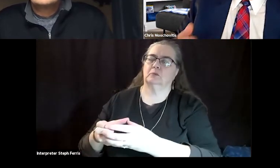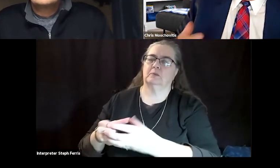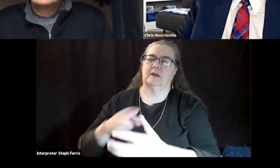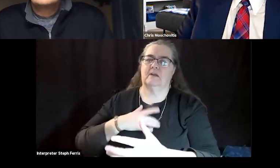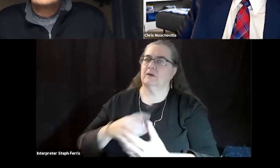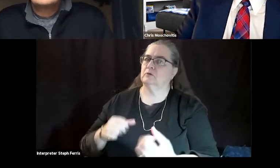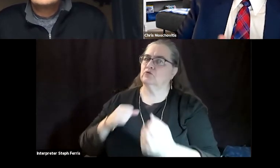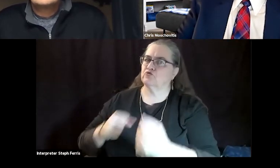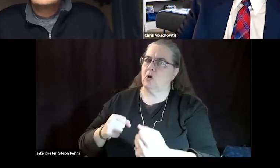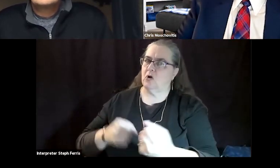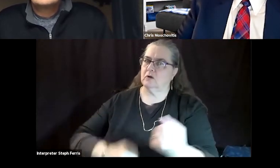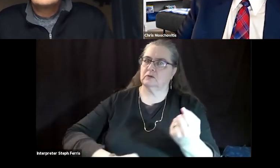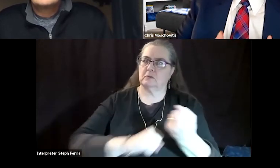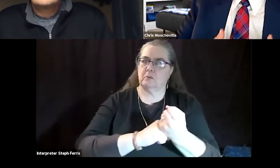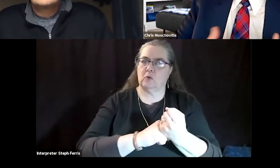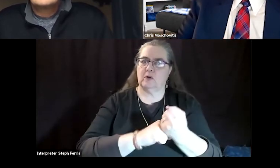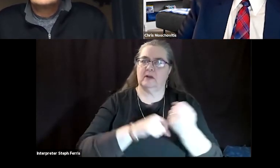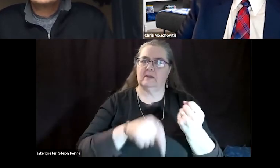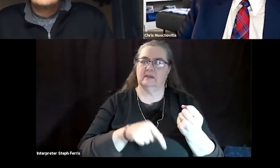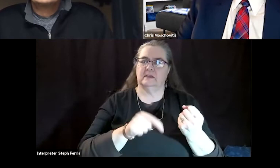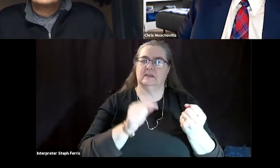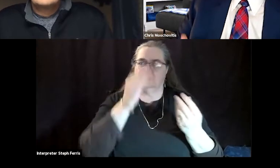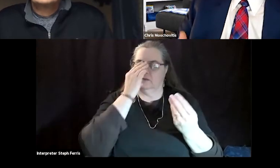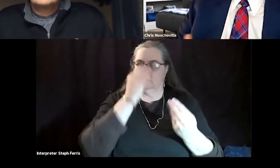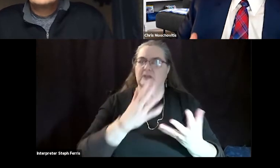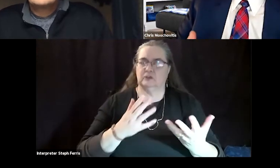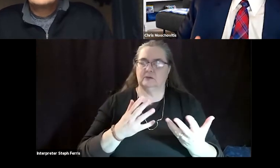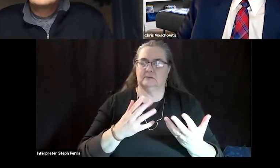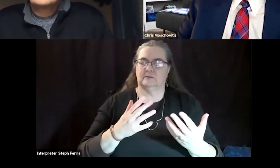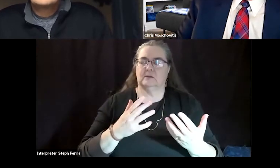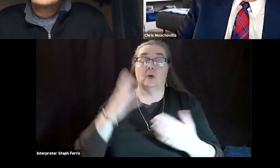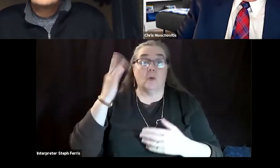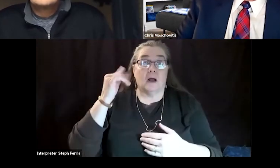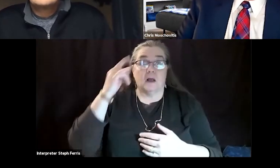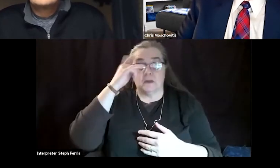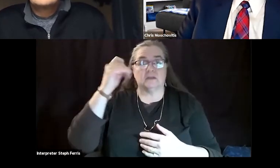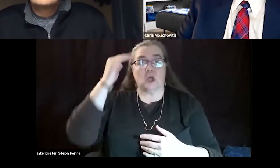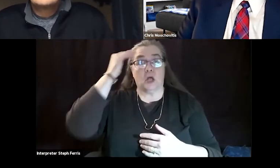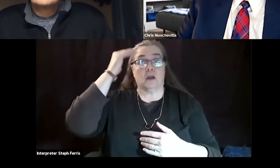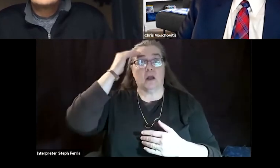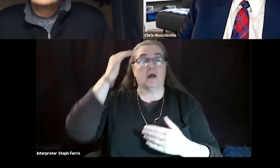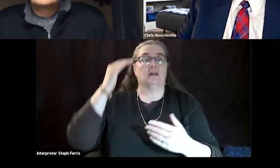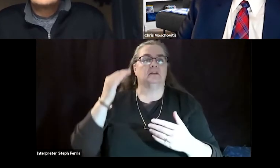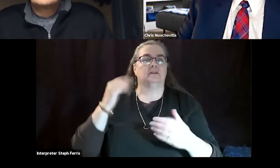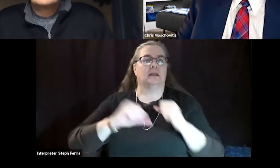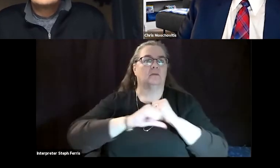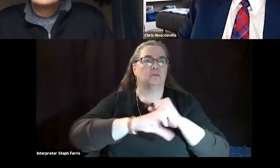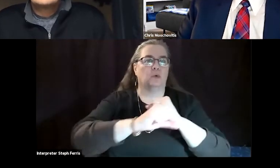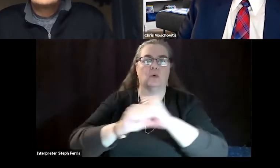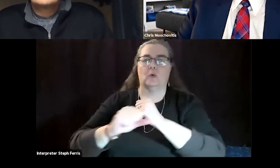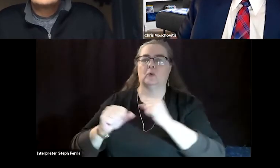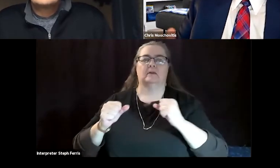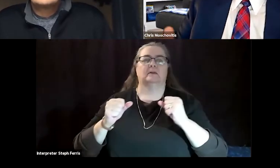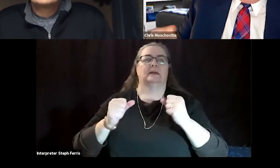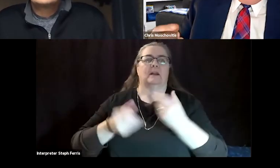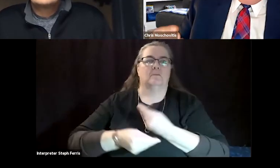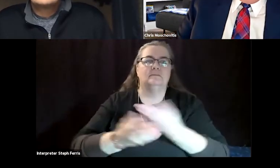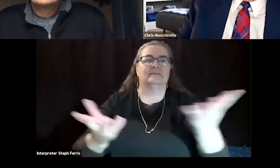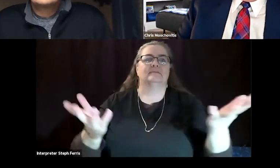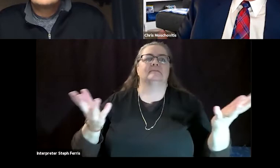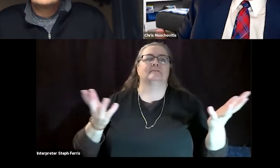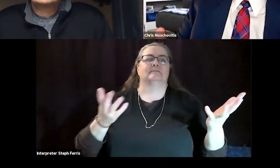to promote and disseminate knowledge and make it accessible and provide the educational materials for free